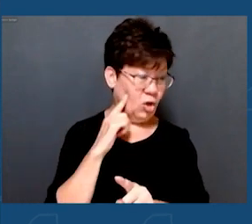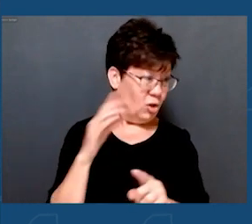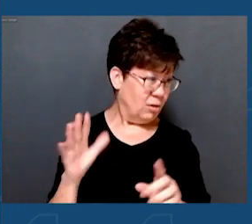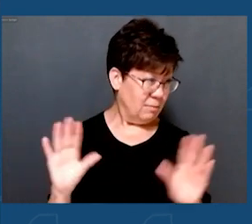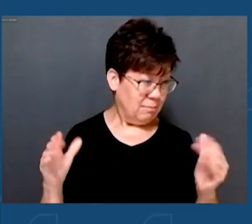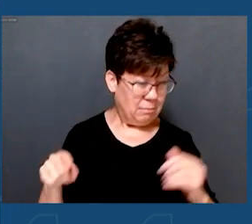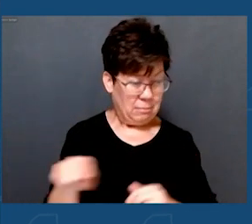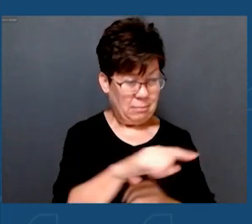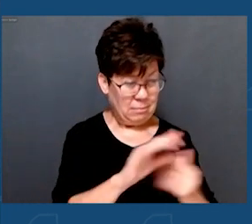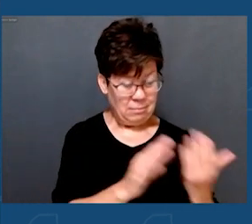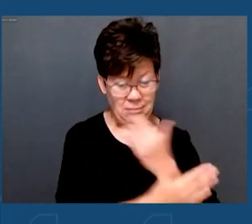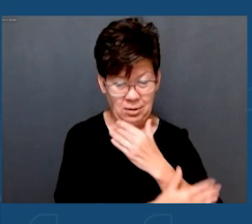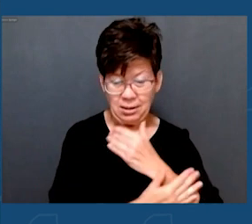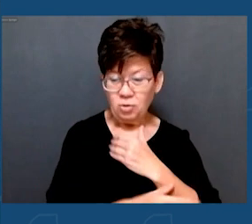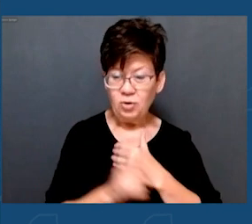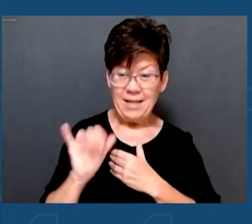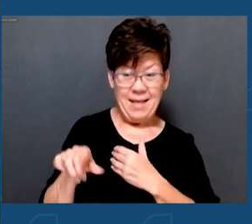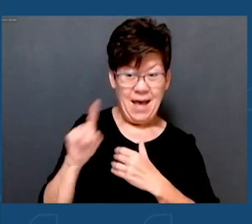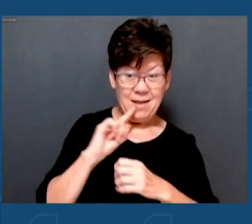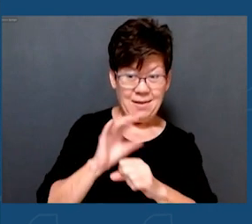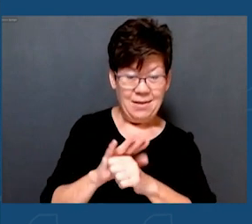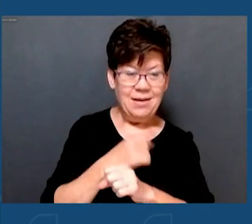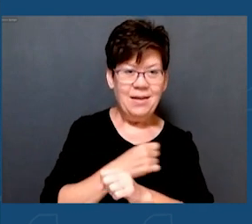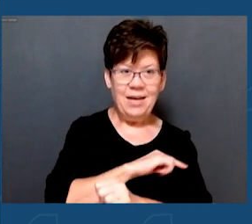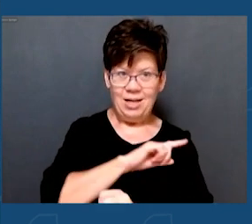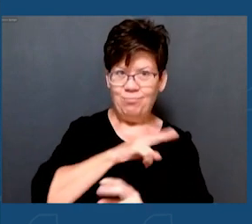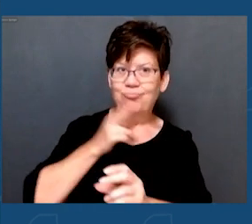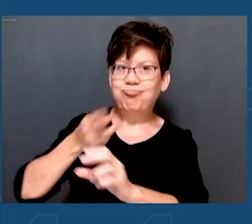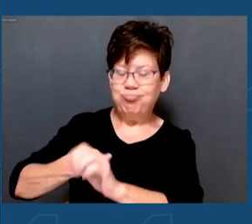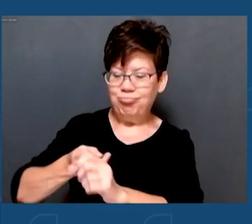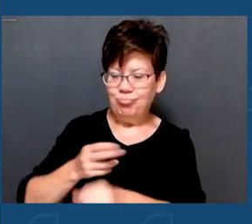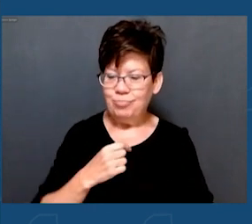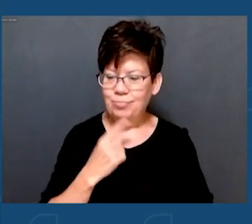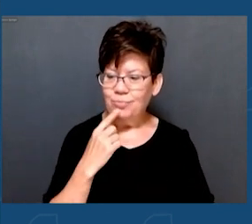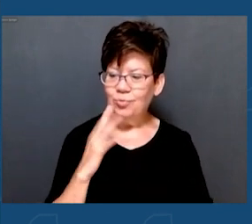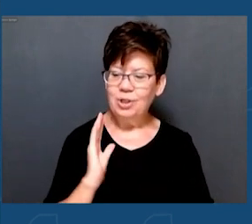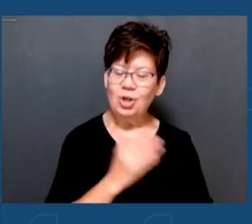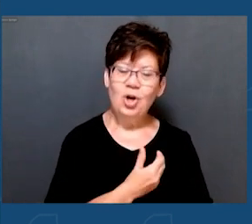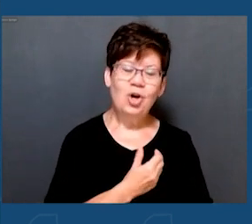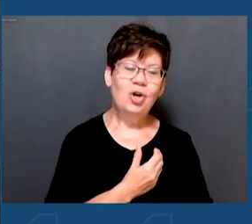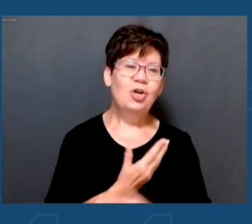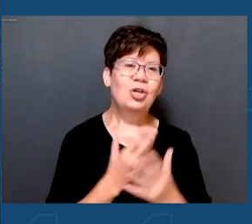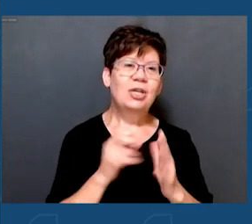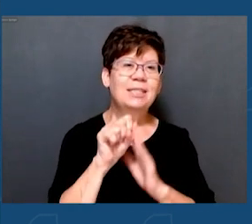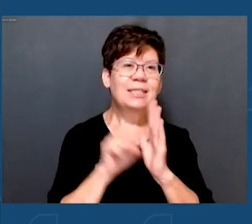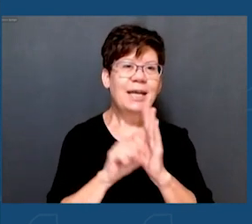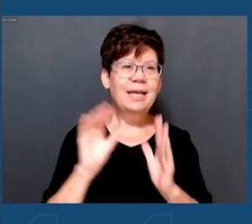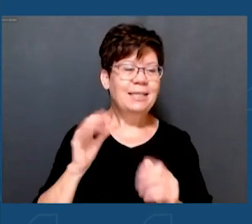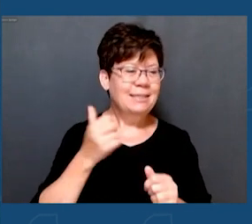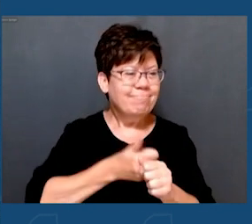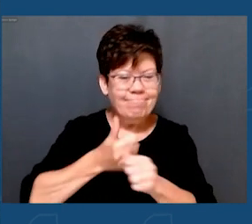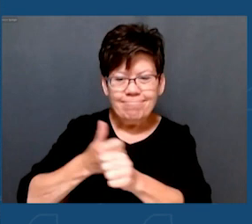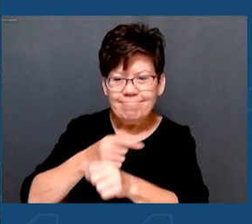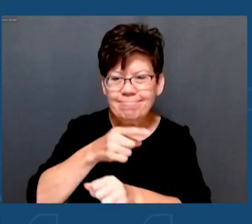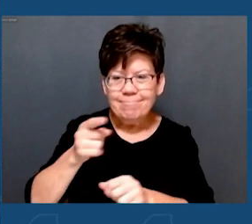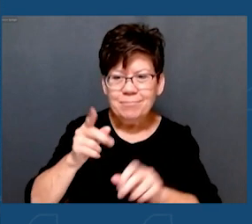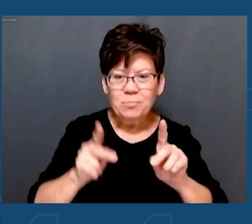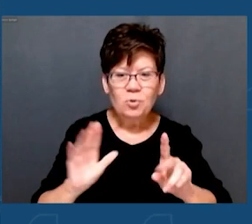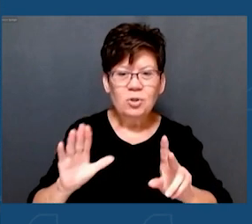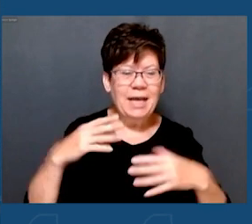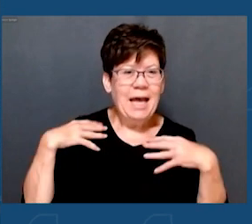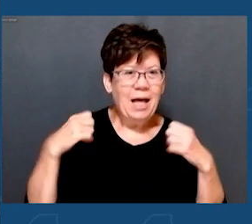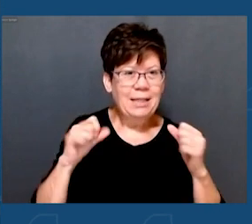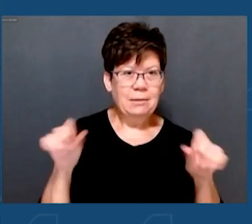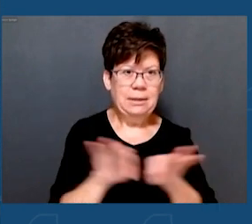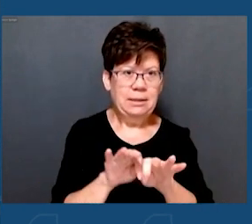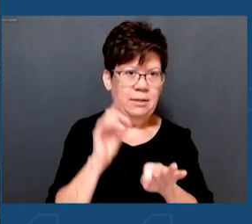chancellor. The health and well-being of every individual in our state is of the utmost importance to Governor Hochul, and one of the